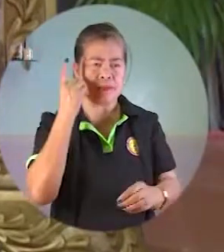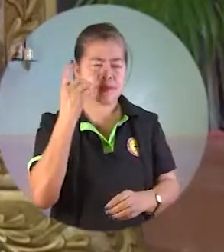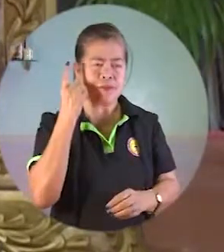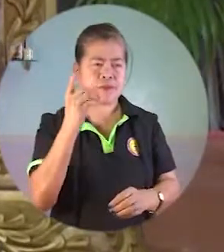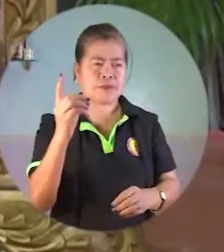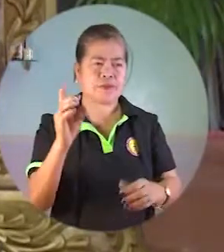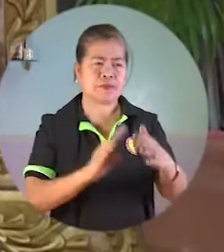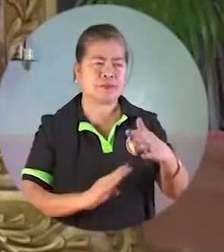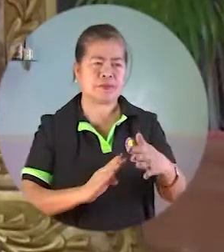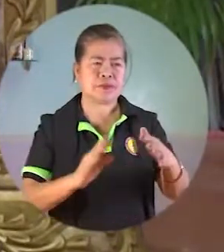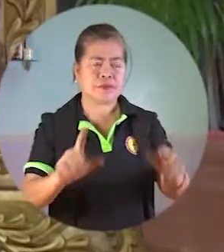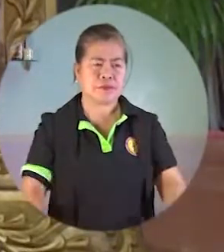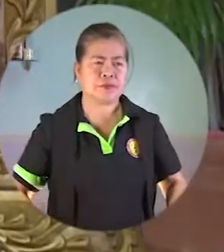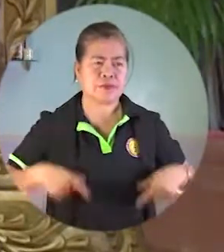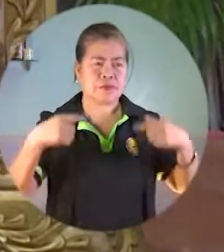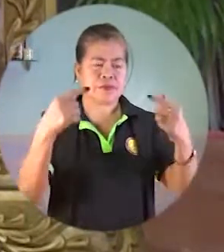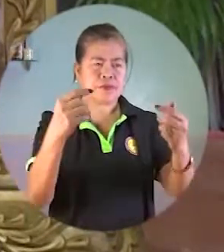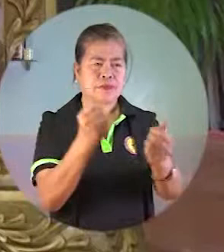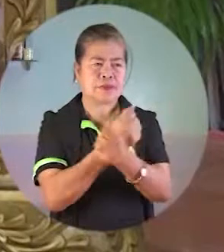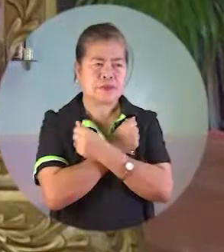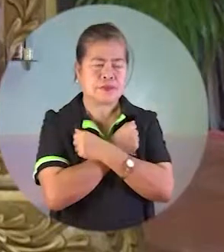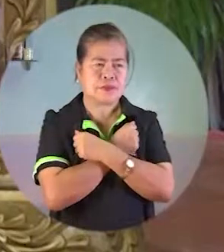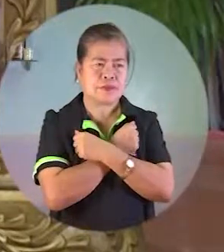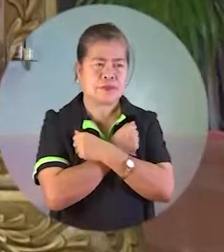basis to live a life of love.